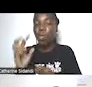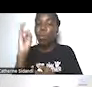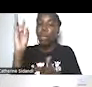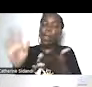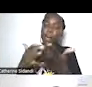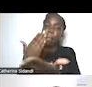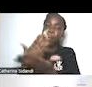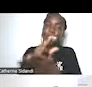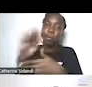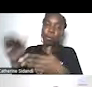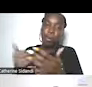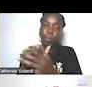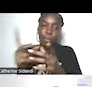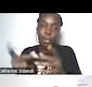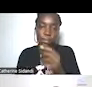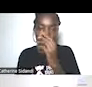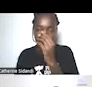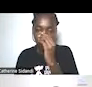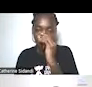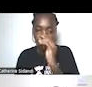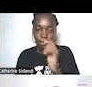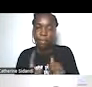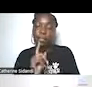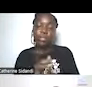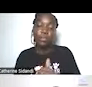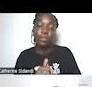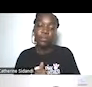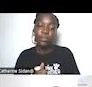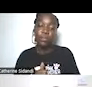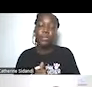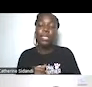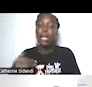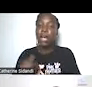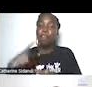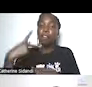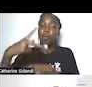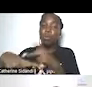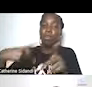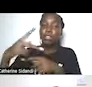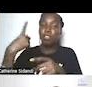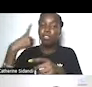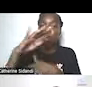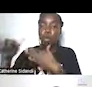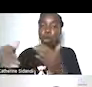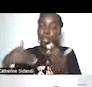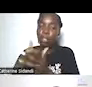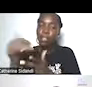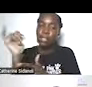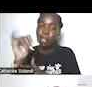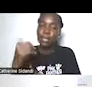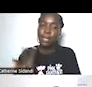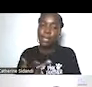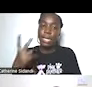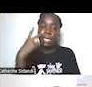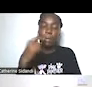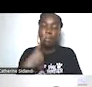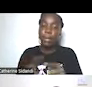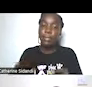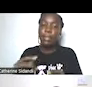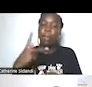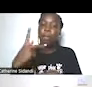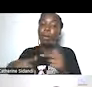everywhere. So there is a process of all of those that we look at, but the process here